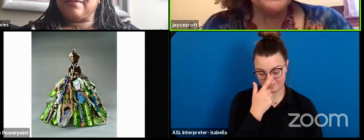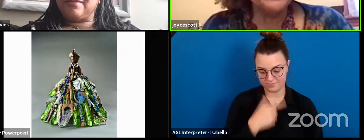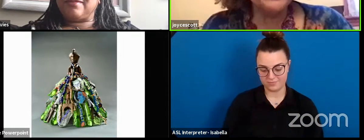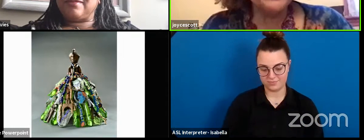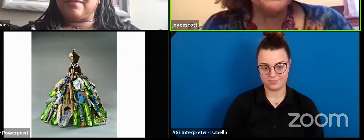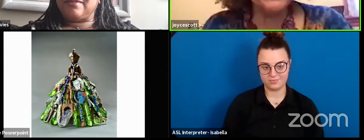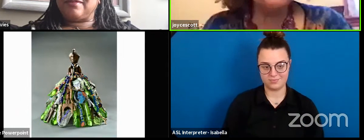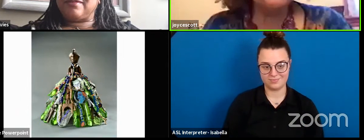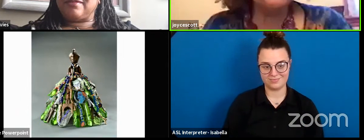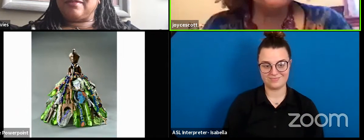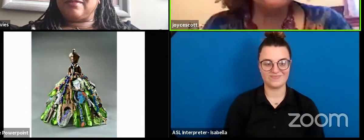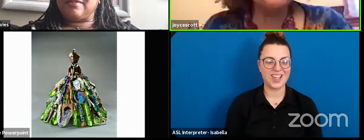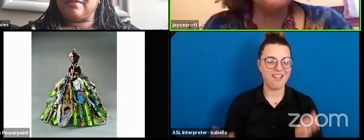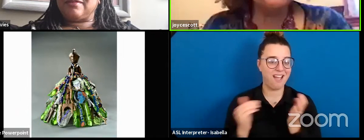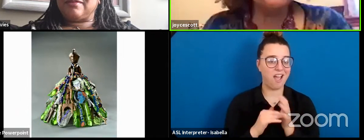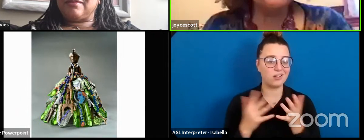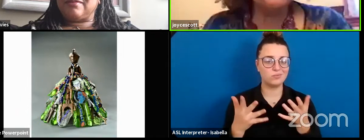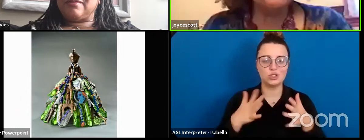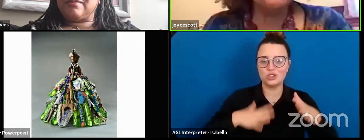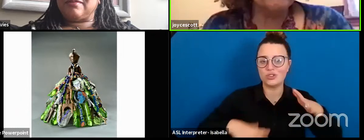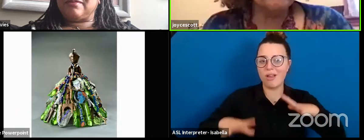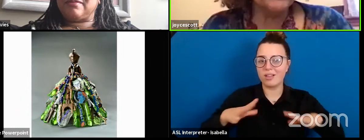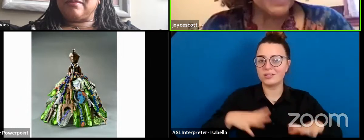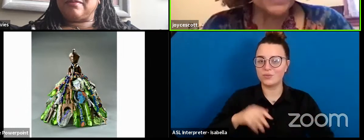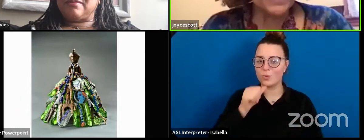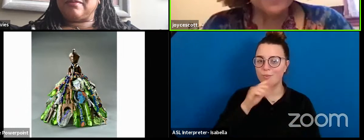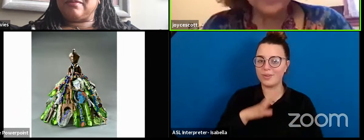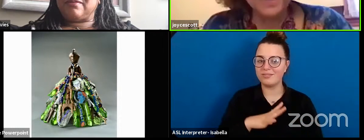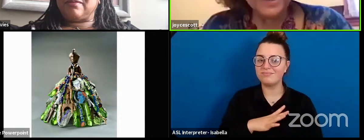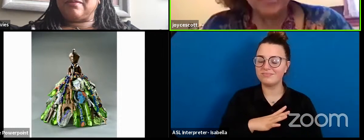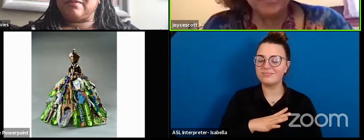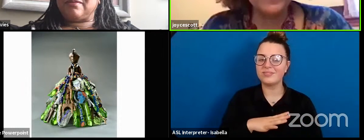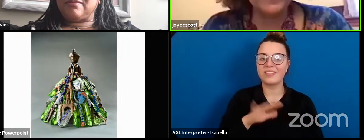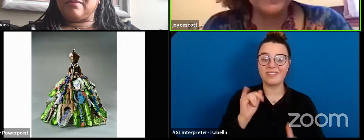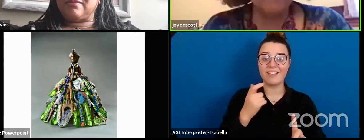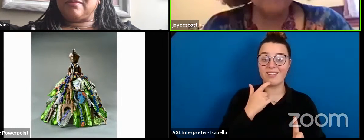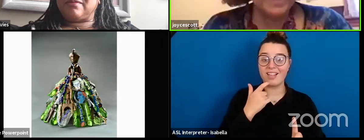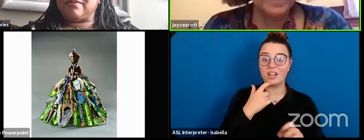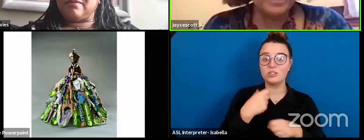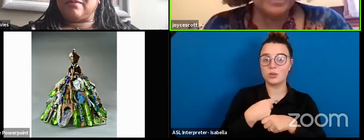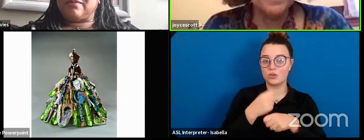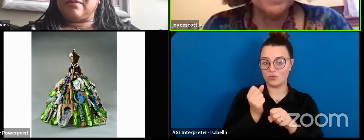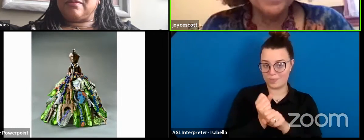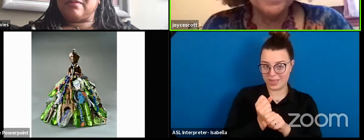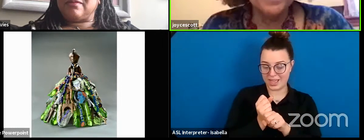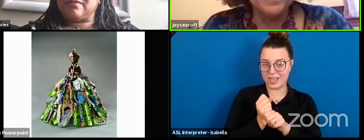once again, dressing a woman. That glass was made with and for me